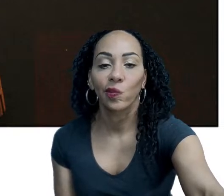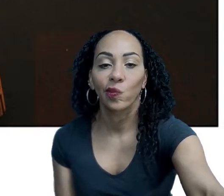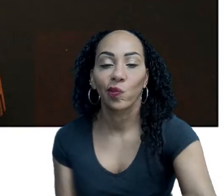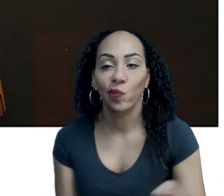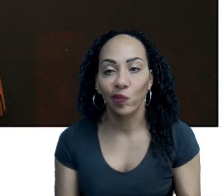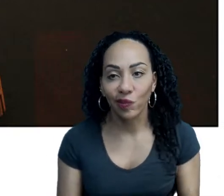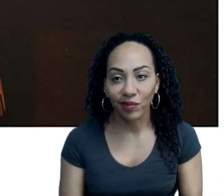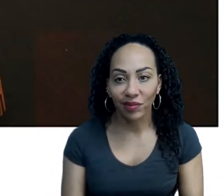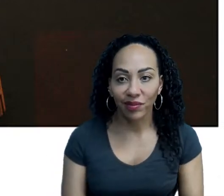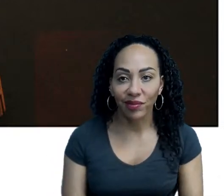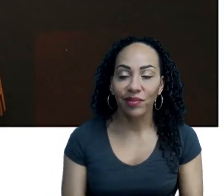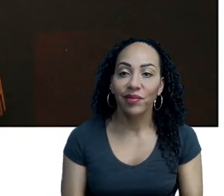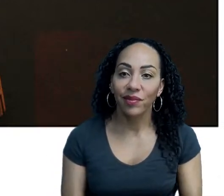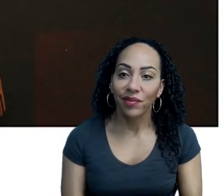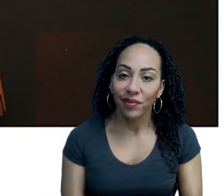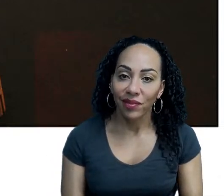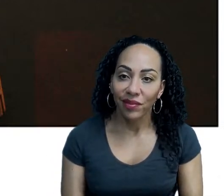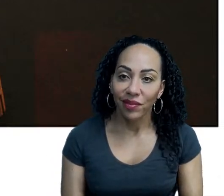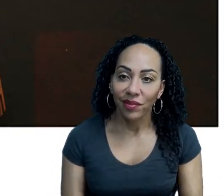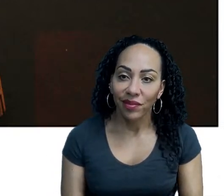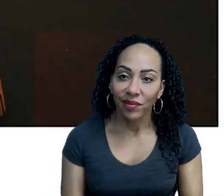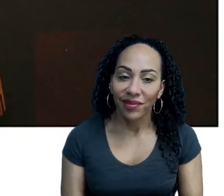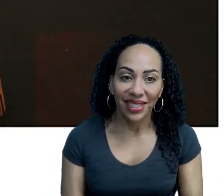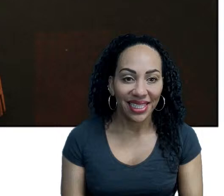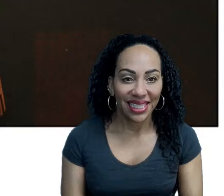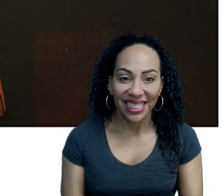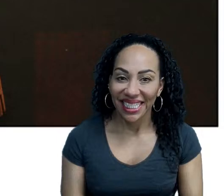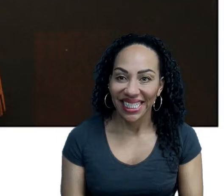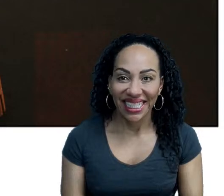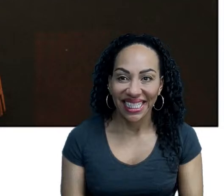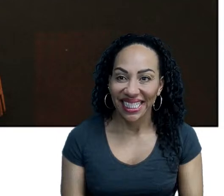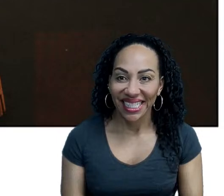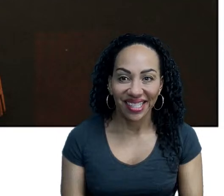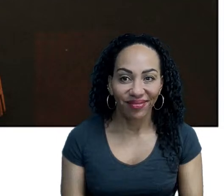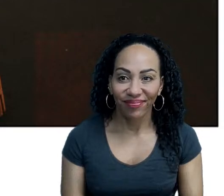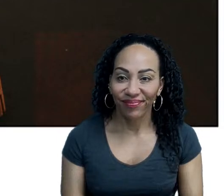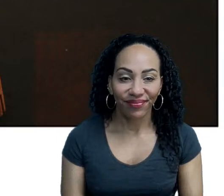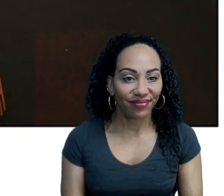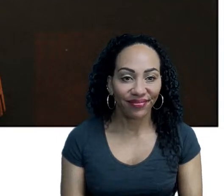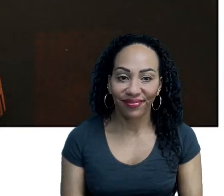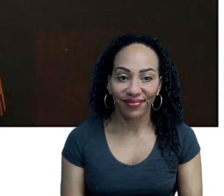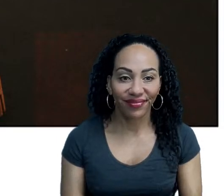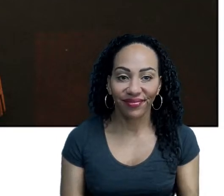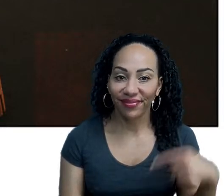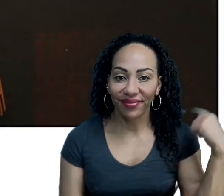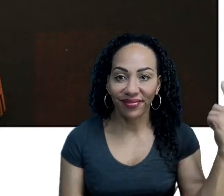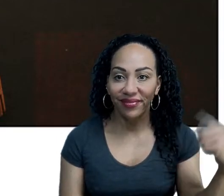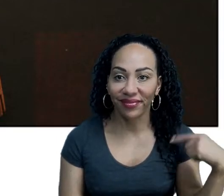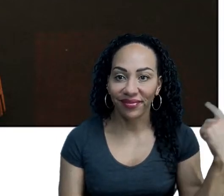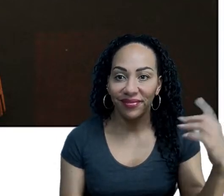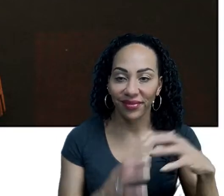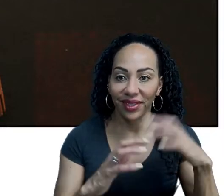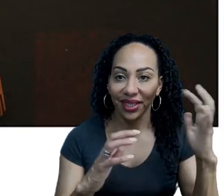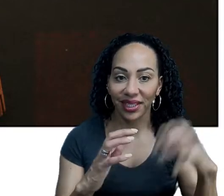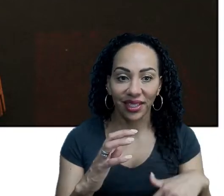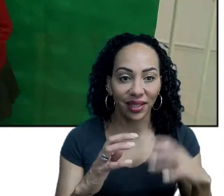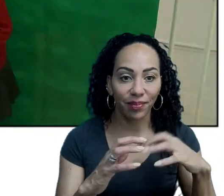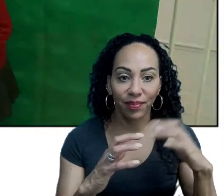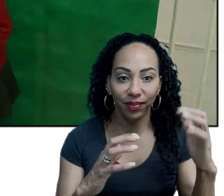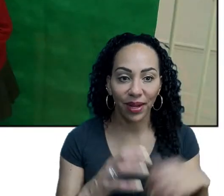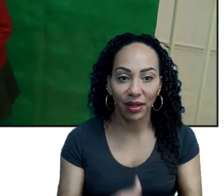make this more democratic. Let's talk and vote on what's the best thing for the project. Let's all be involved, but let's be involved in different